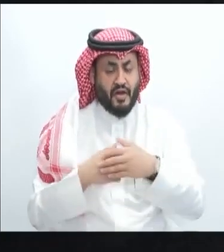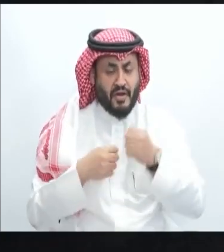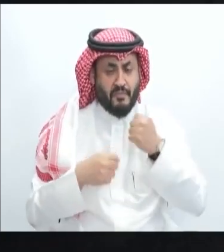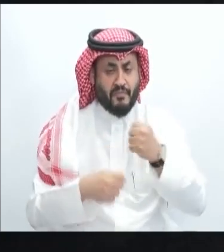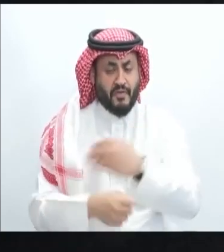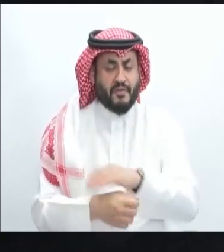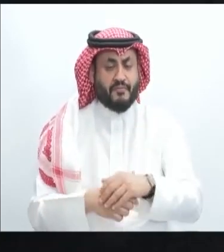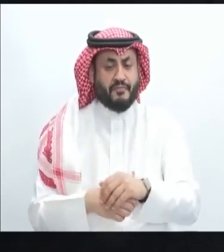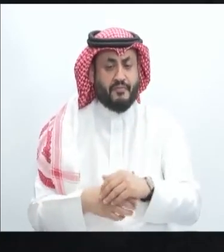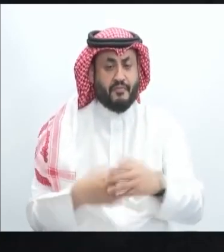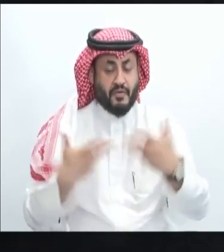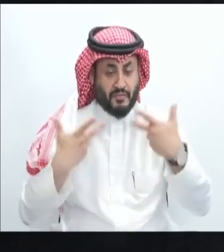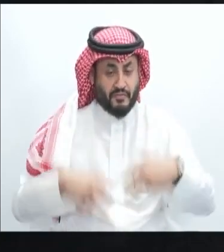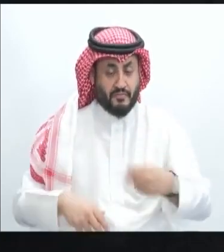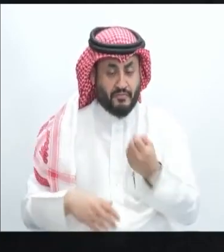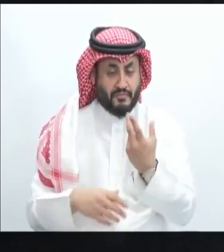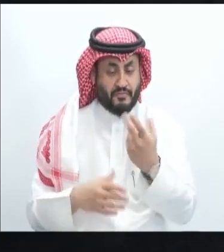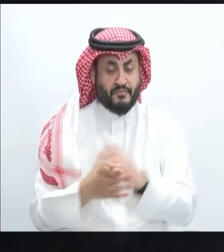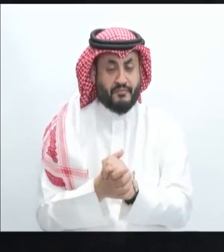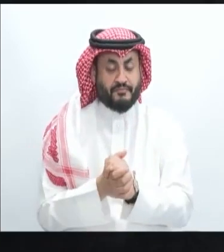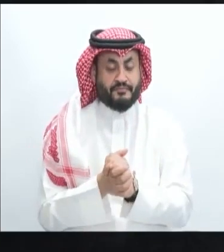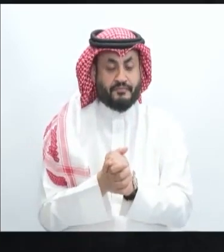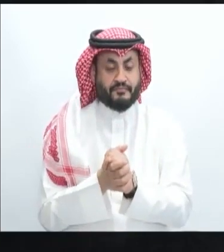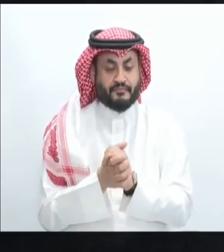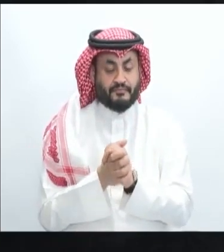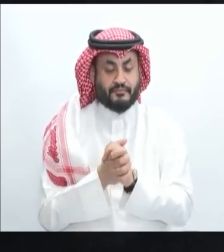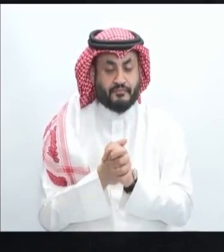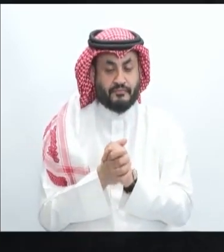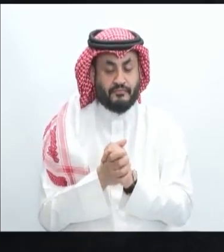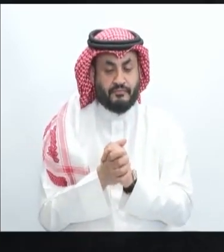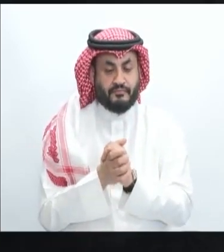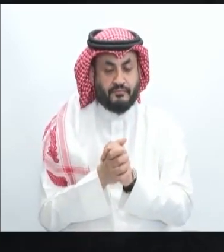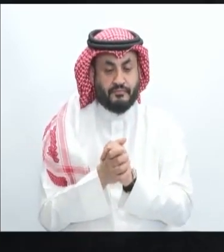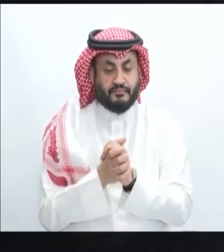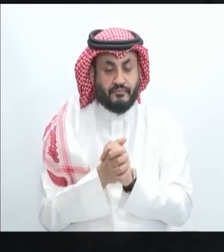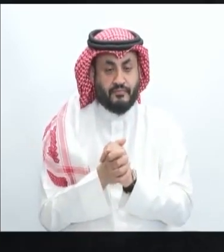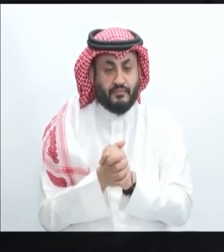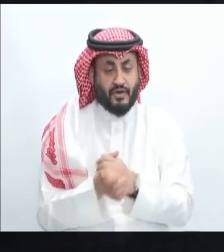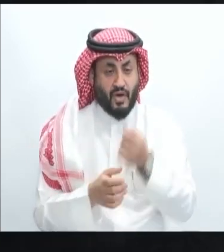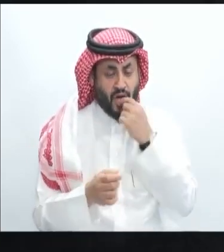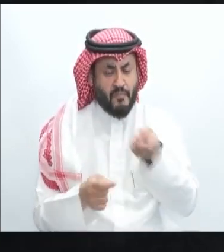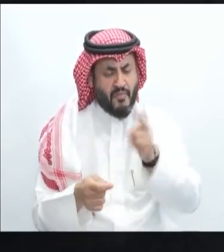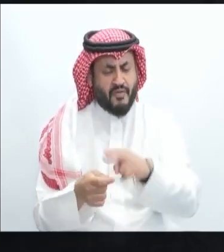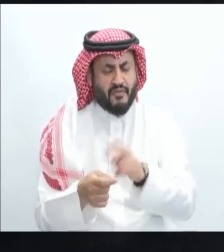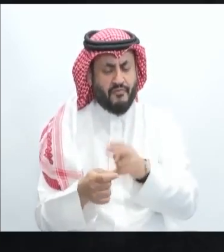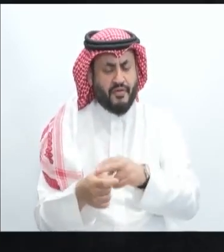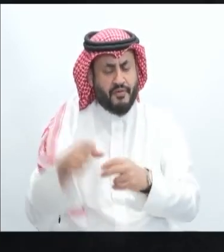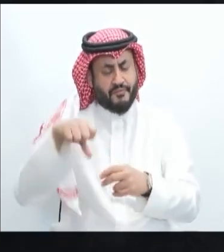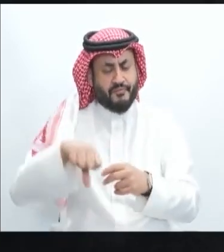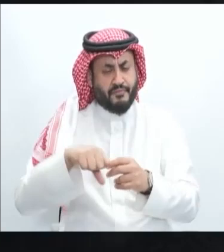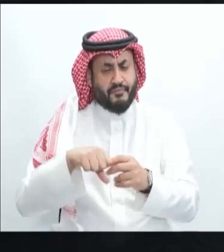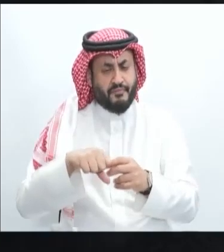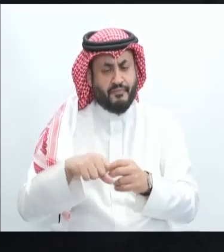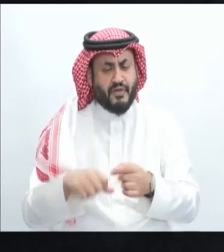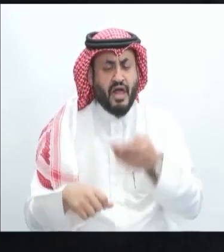keep us in good shape and also active all the time. So eating too much is bad, and not eating as